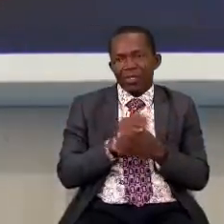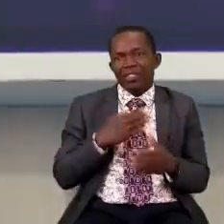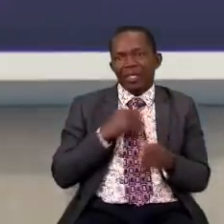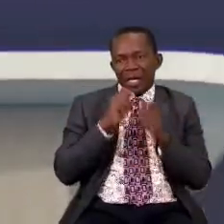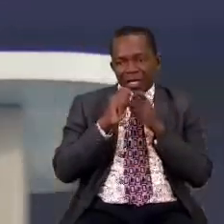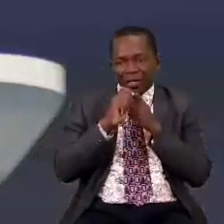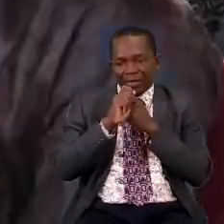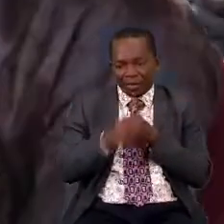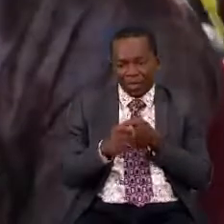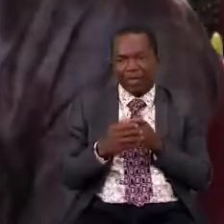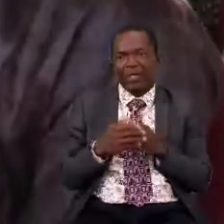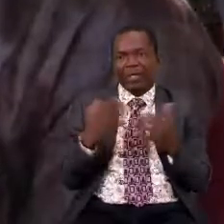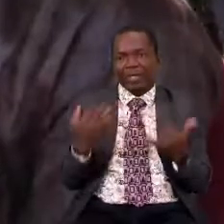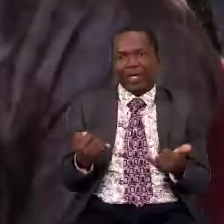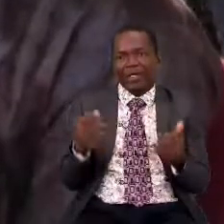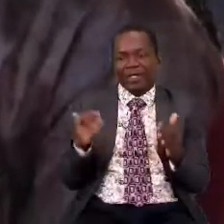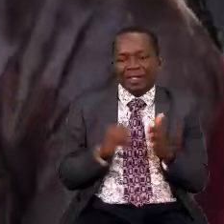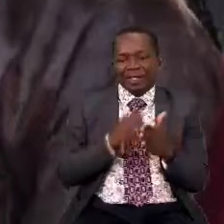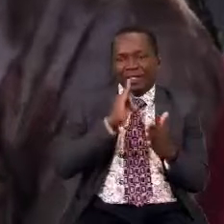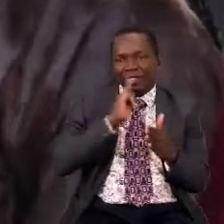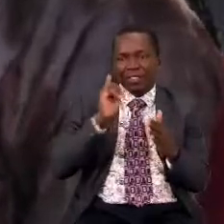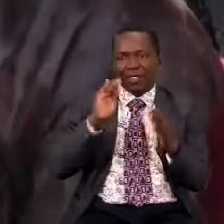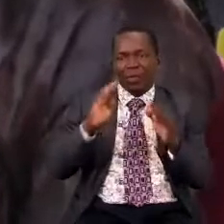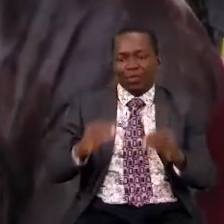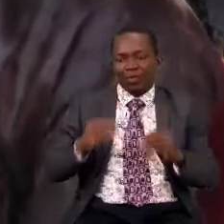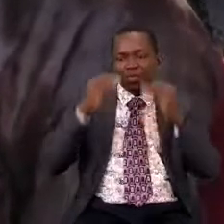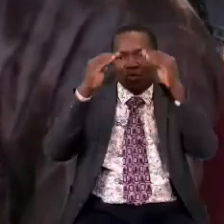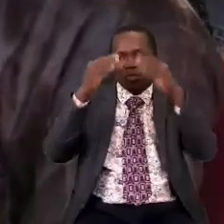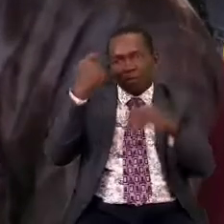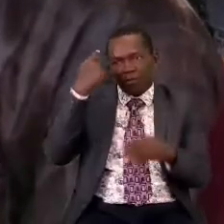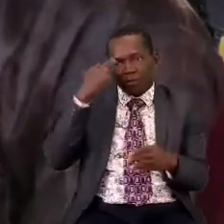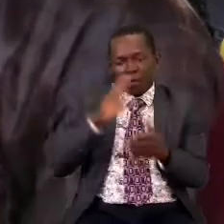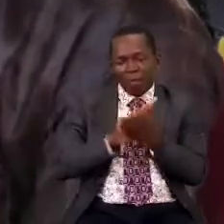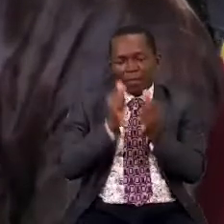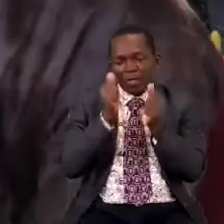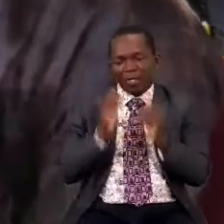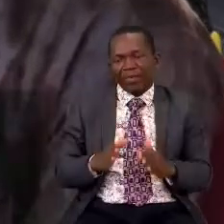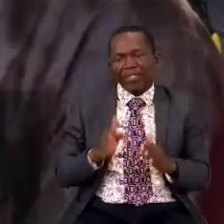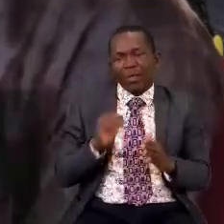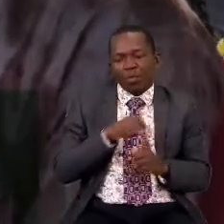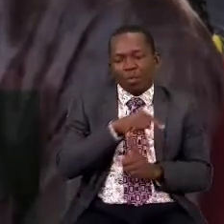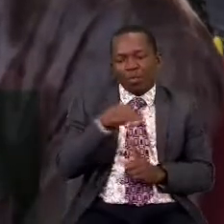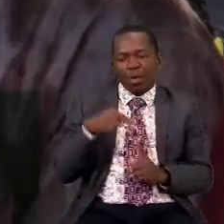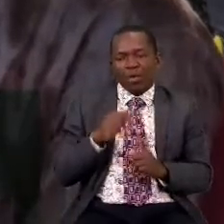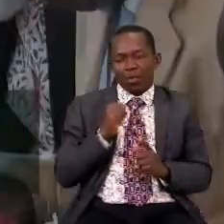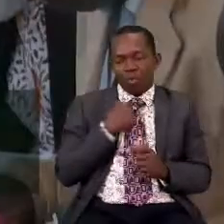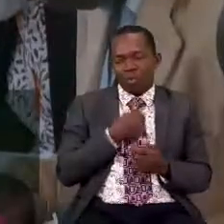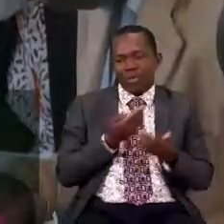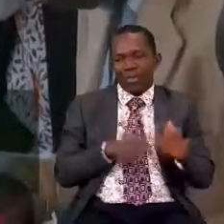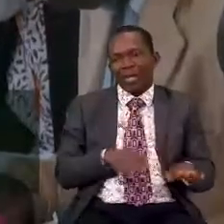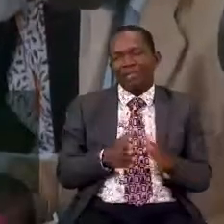at Revelation chapter 14. We're looking at verse 13. Revelation chapter 14, verse 13. And I